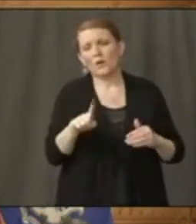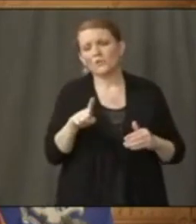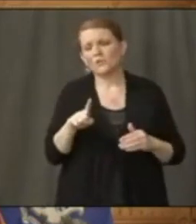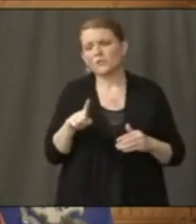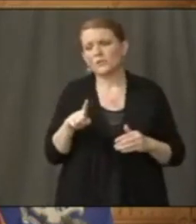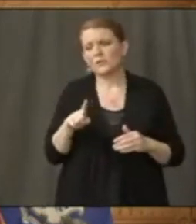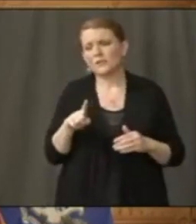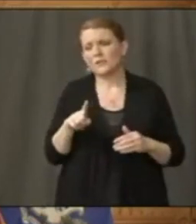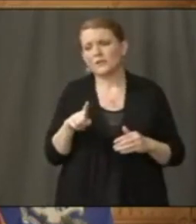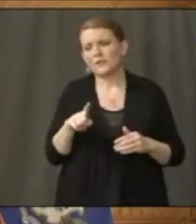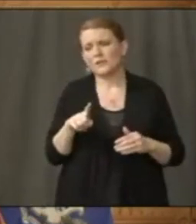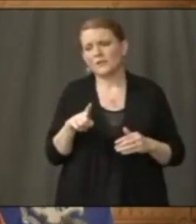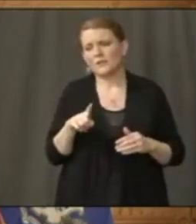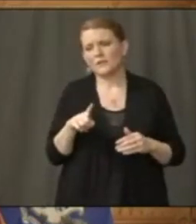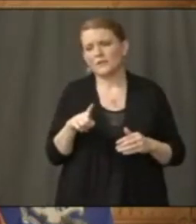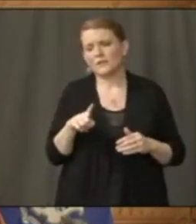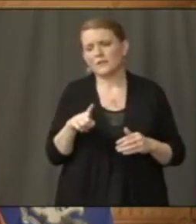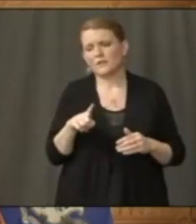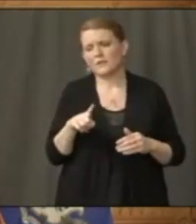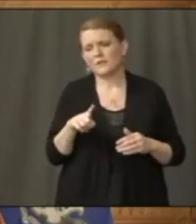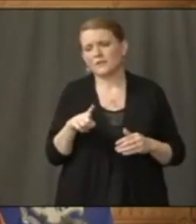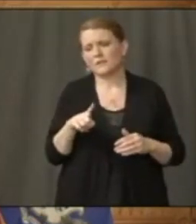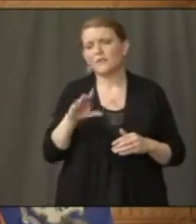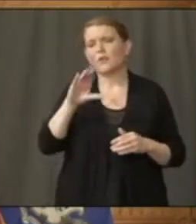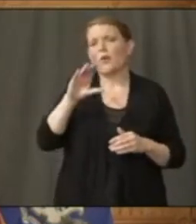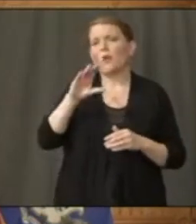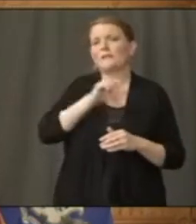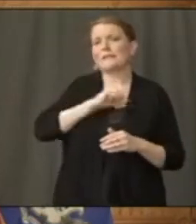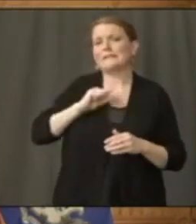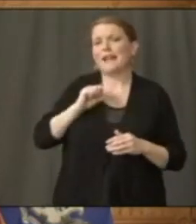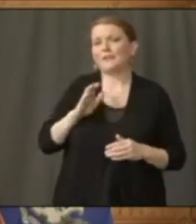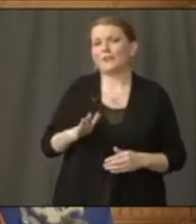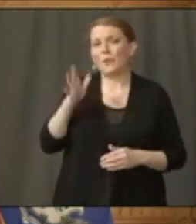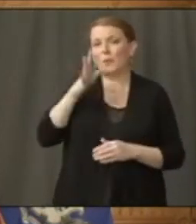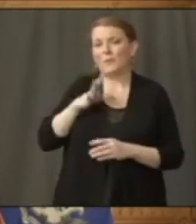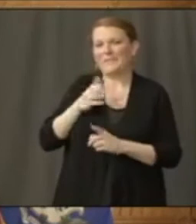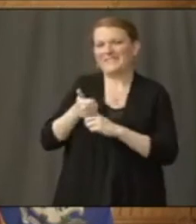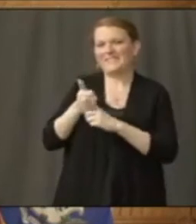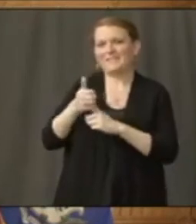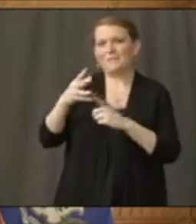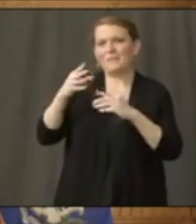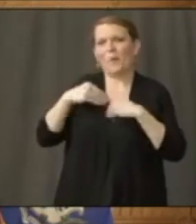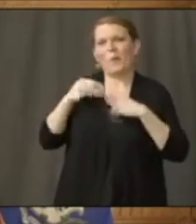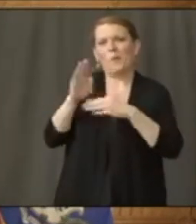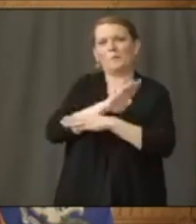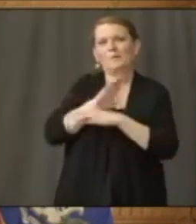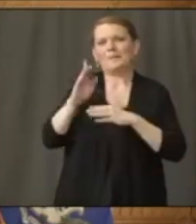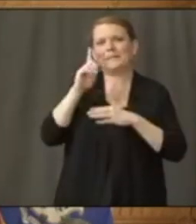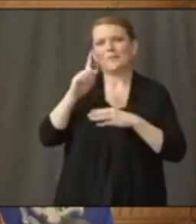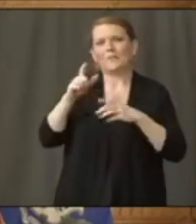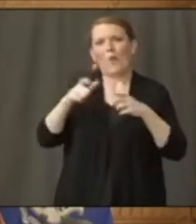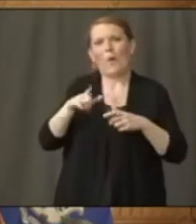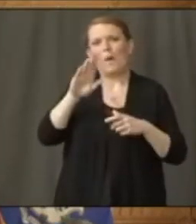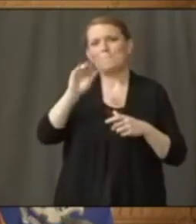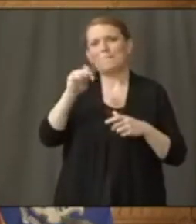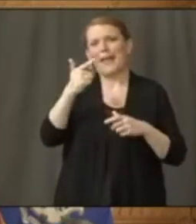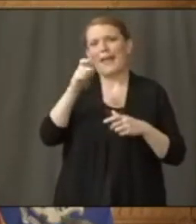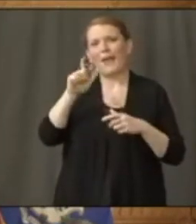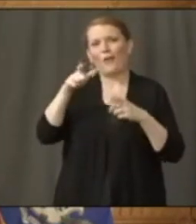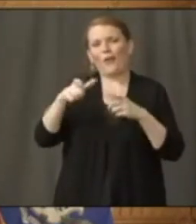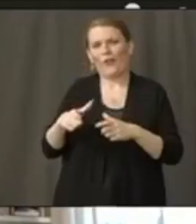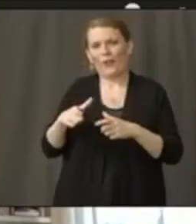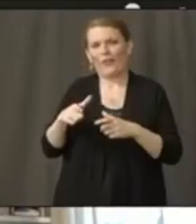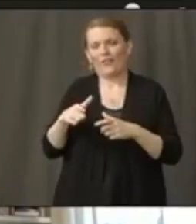with bagel, your bacon, egg, and cheese. How has your business done? Yeah, well, thanks for that question. And, you know,